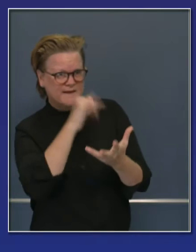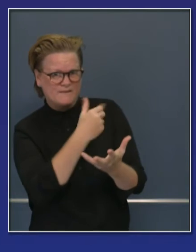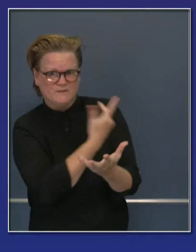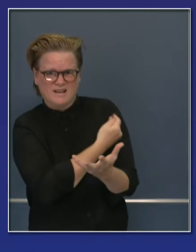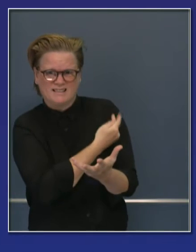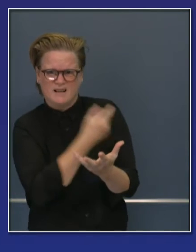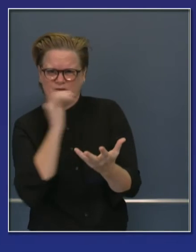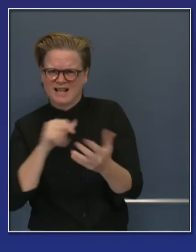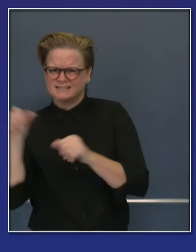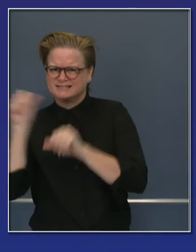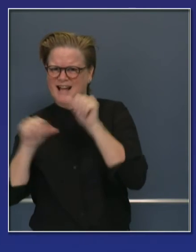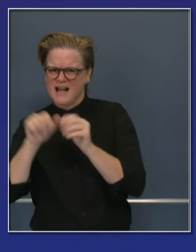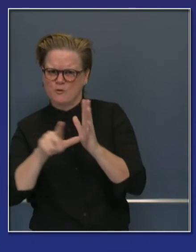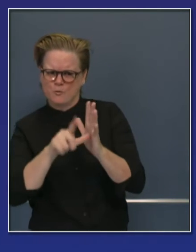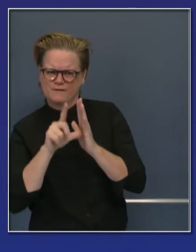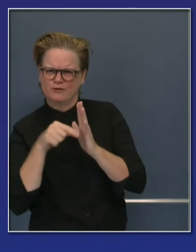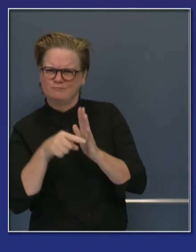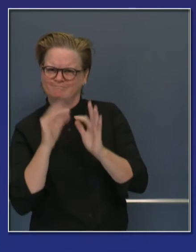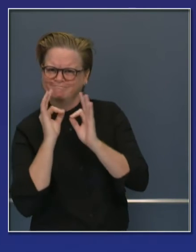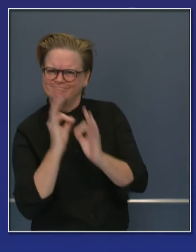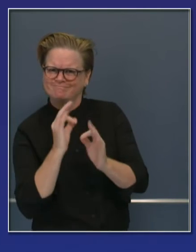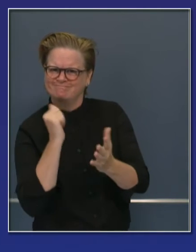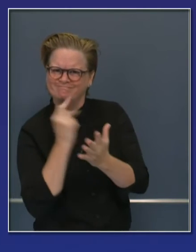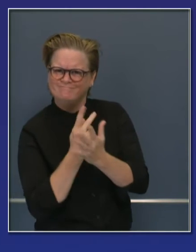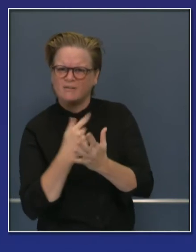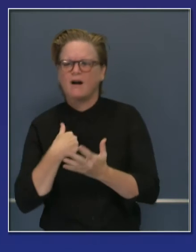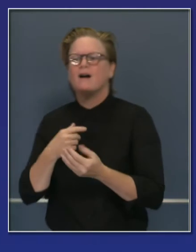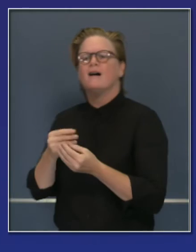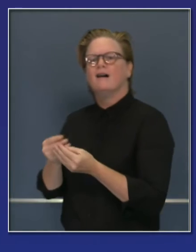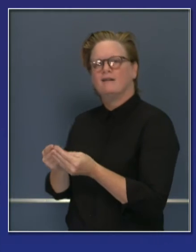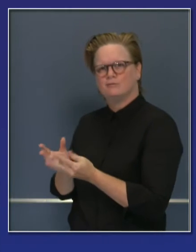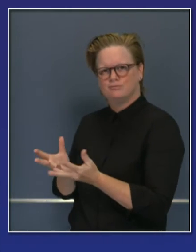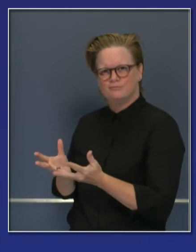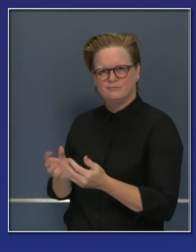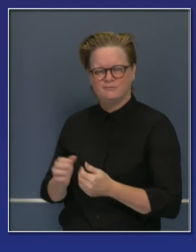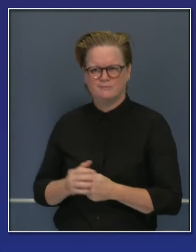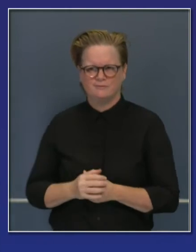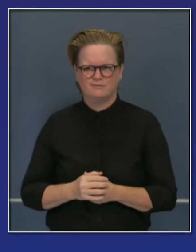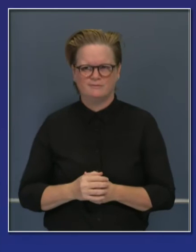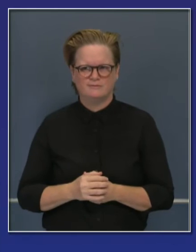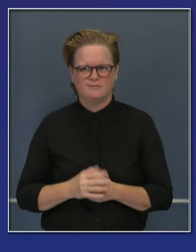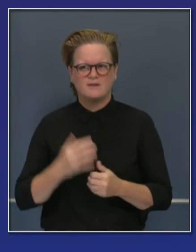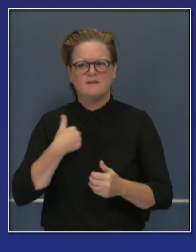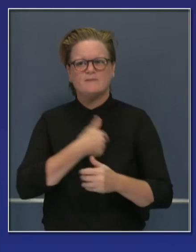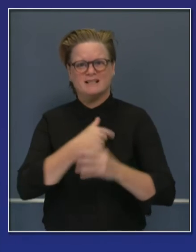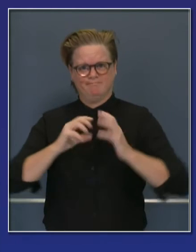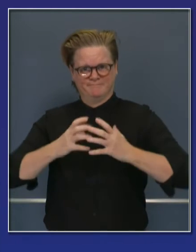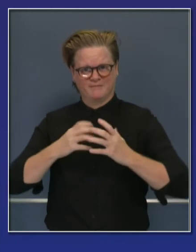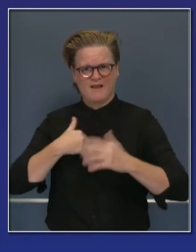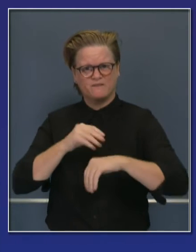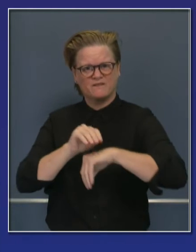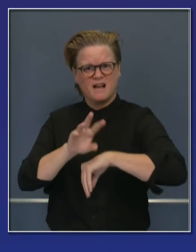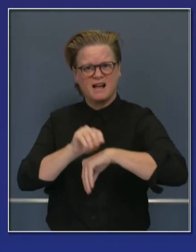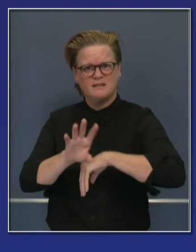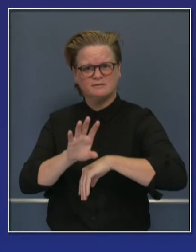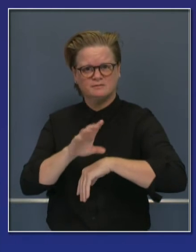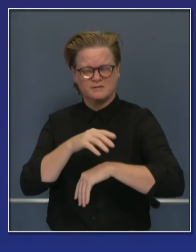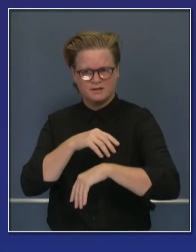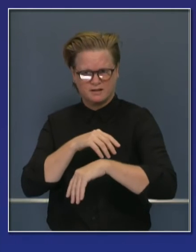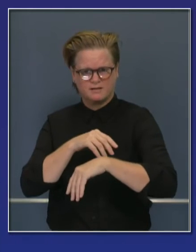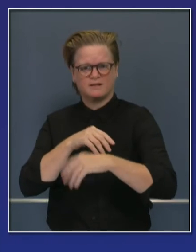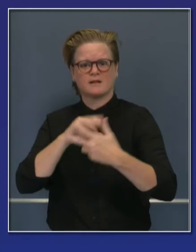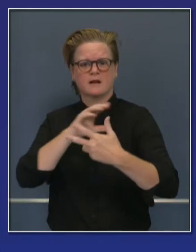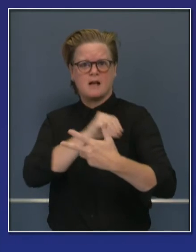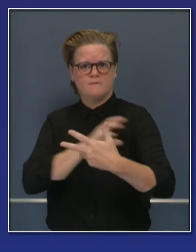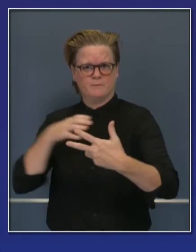But in order to do that, we also have this advisory committee. So it's 3 committees: Safety Review